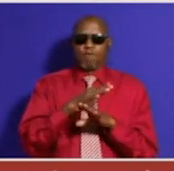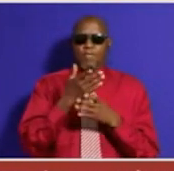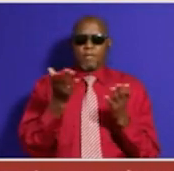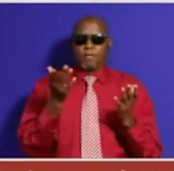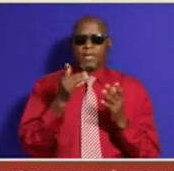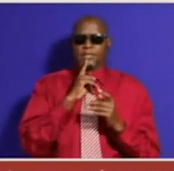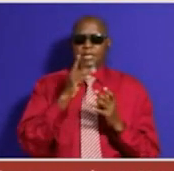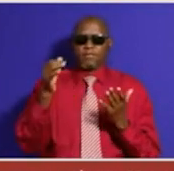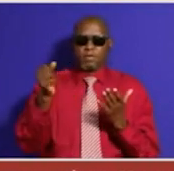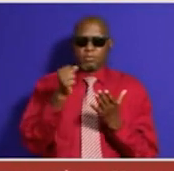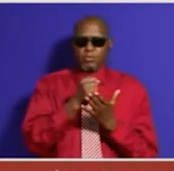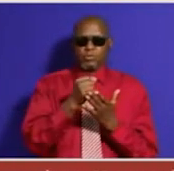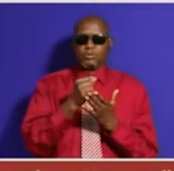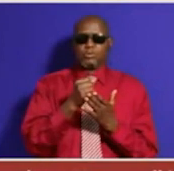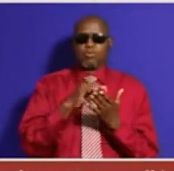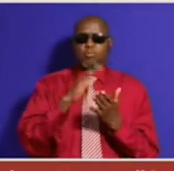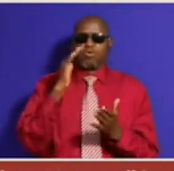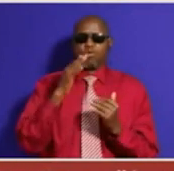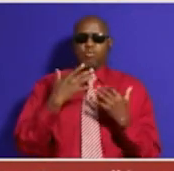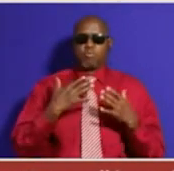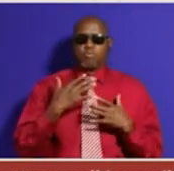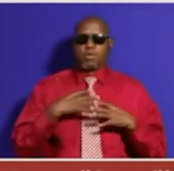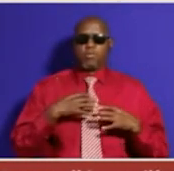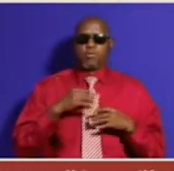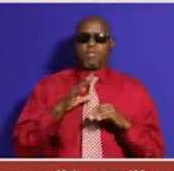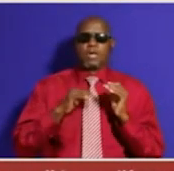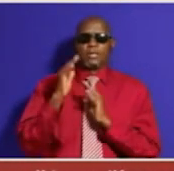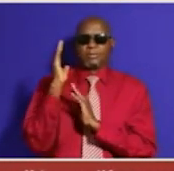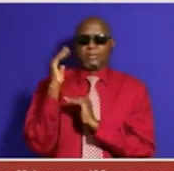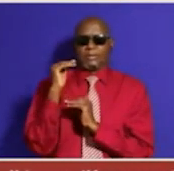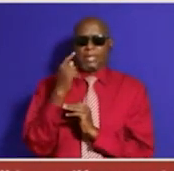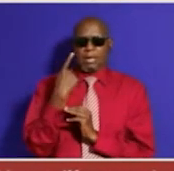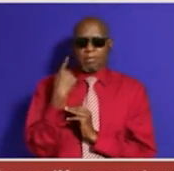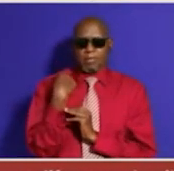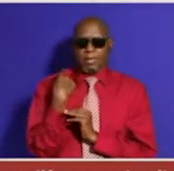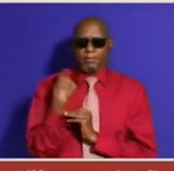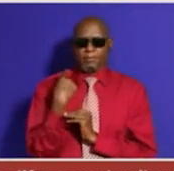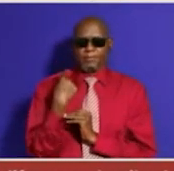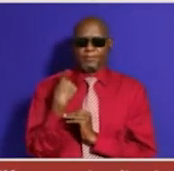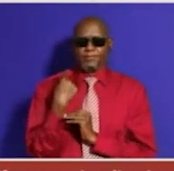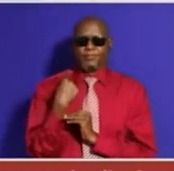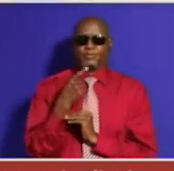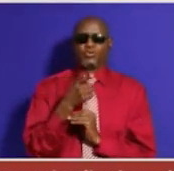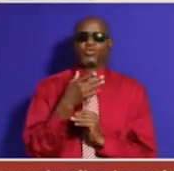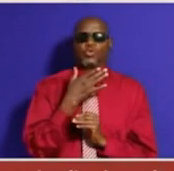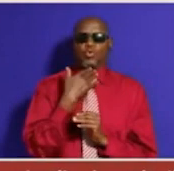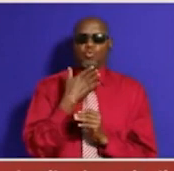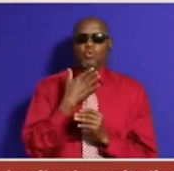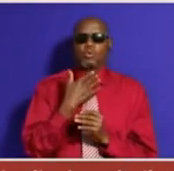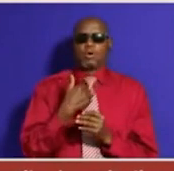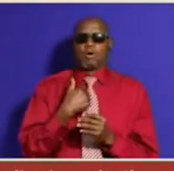appointed more people than the expected number, then definitely you want to have power to rule over